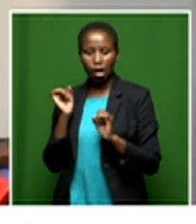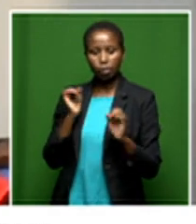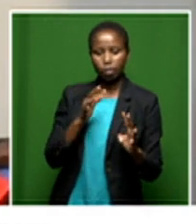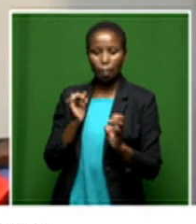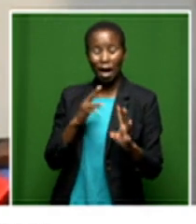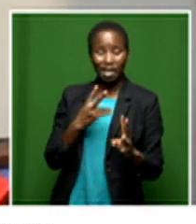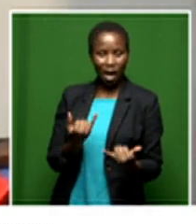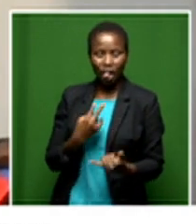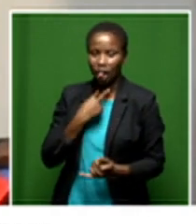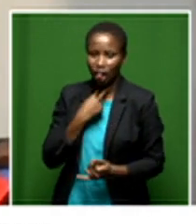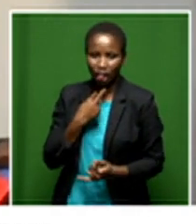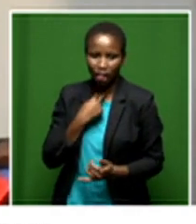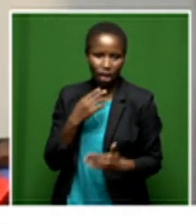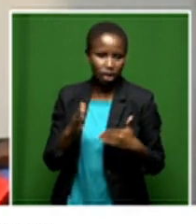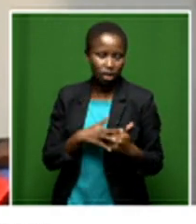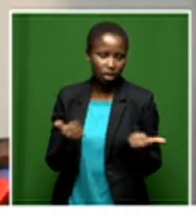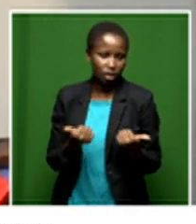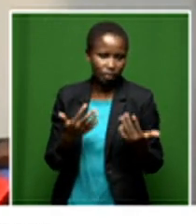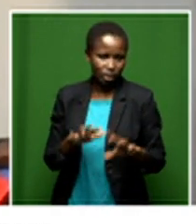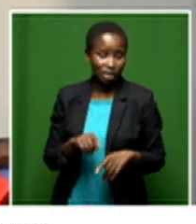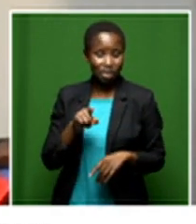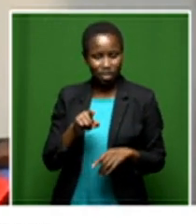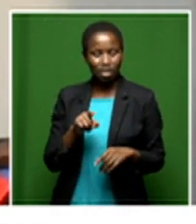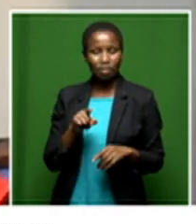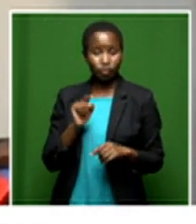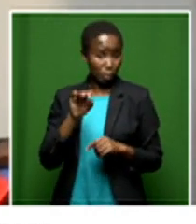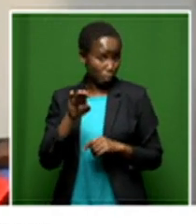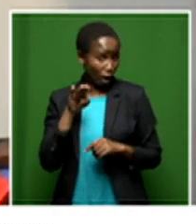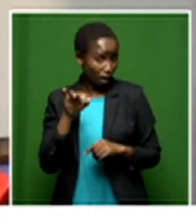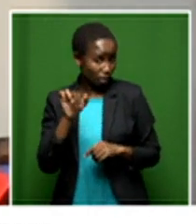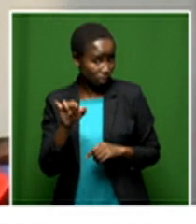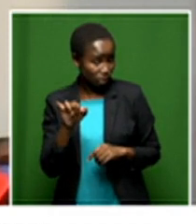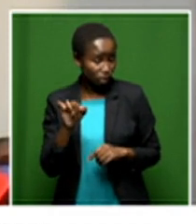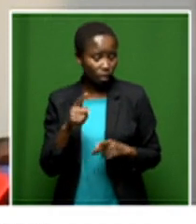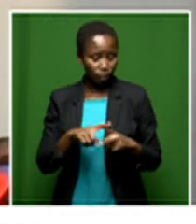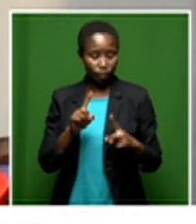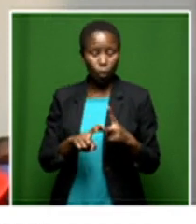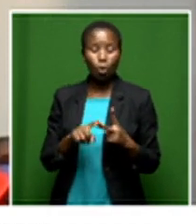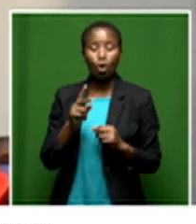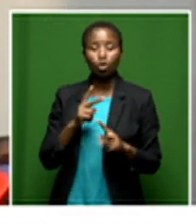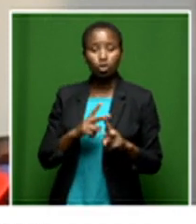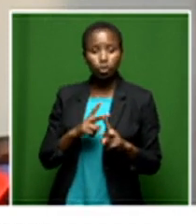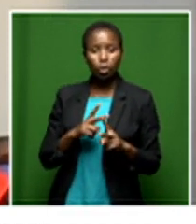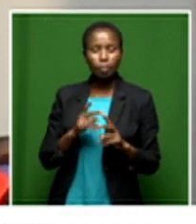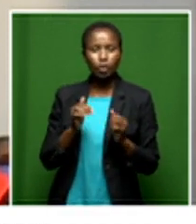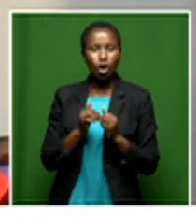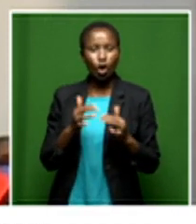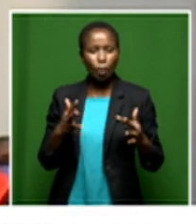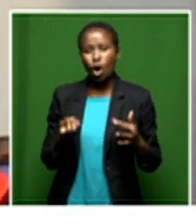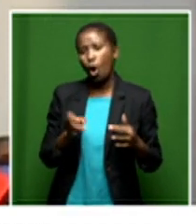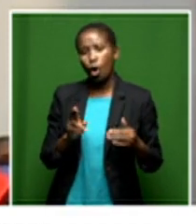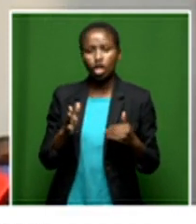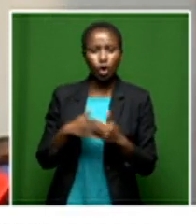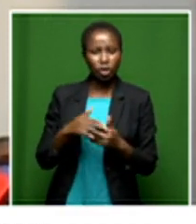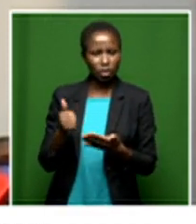struggling. So those 2 questions, the banking side of the institution and also the opening or closing